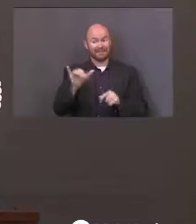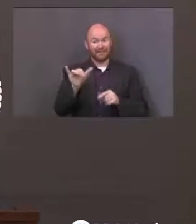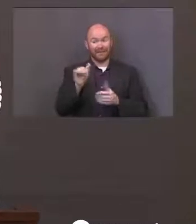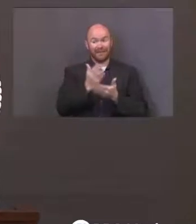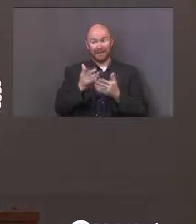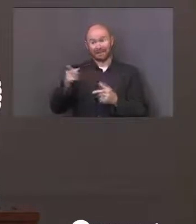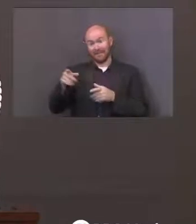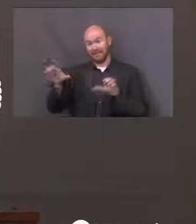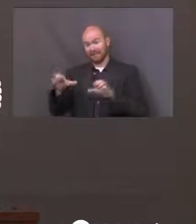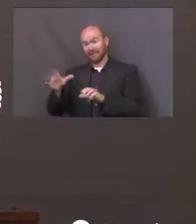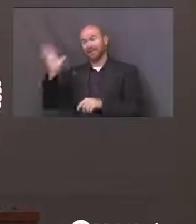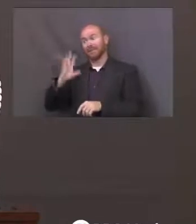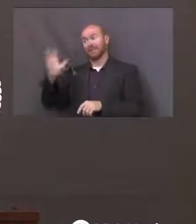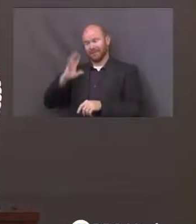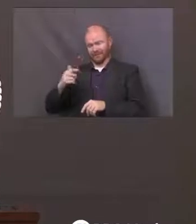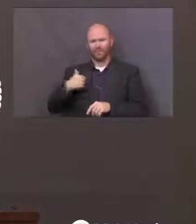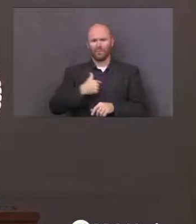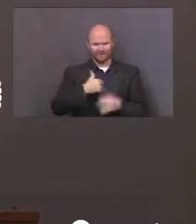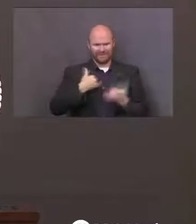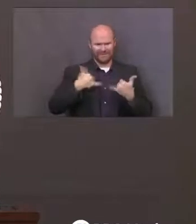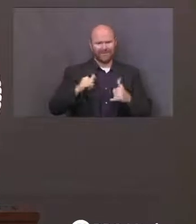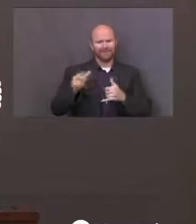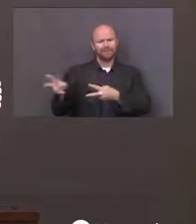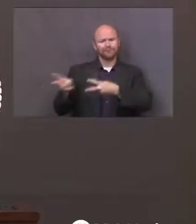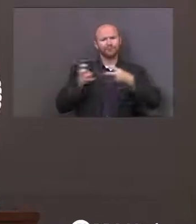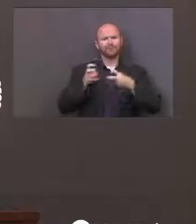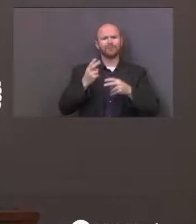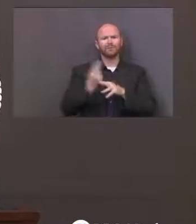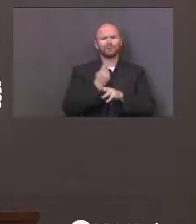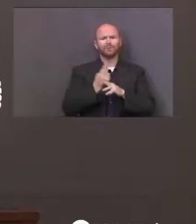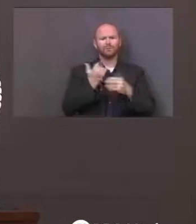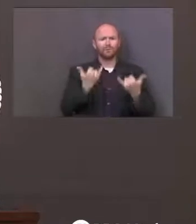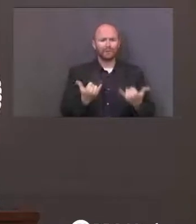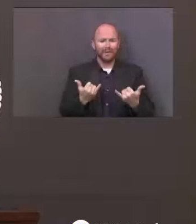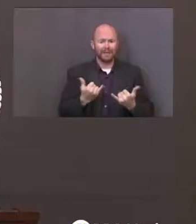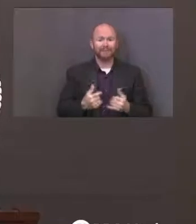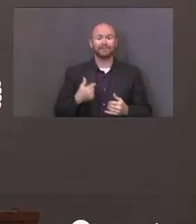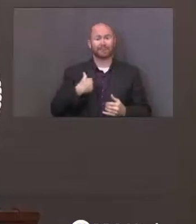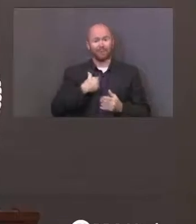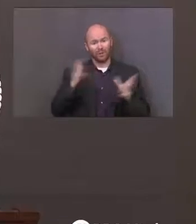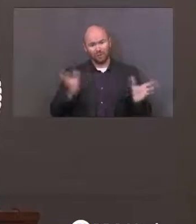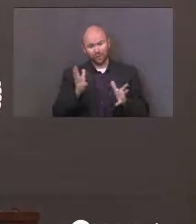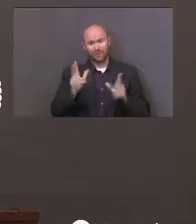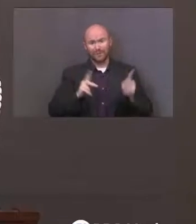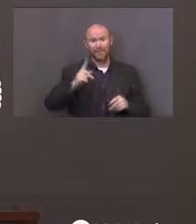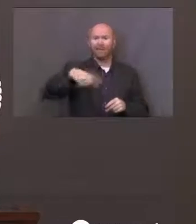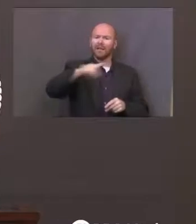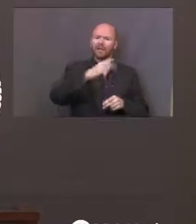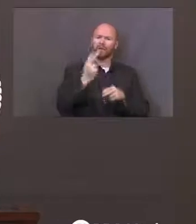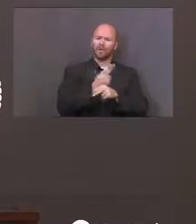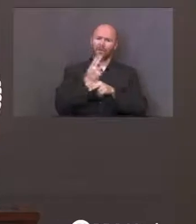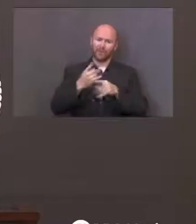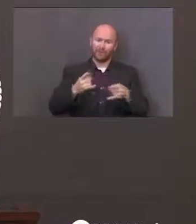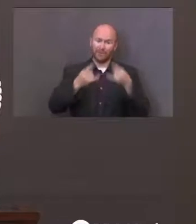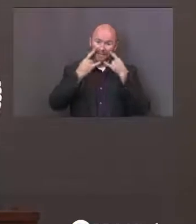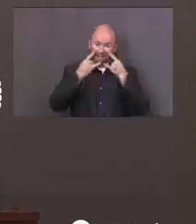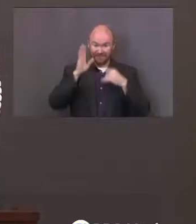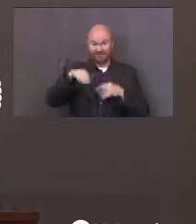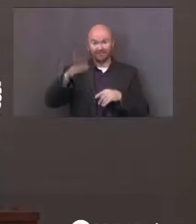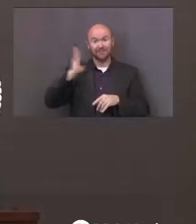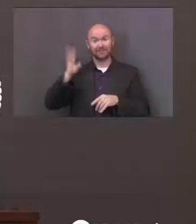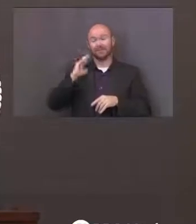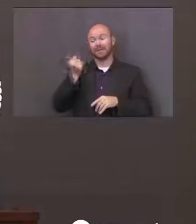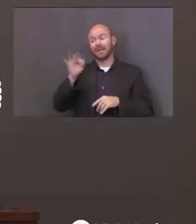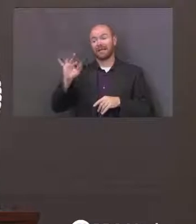same protocols we're taking advantage of today. We've encouraged people to wear masks, just like they did back in the Spanish